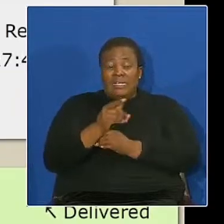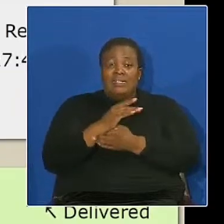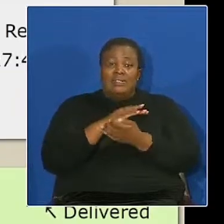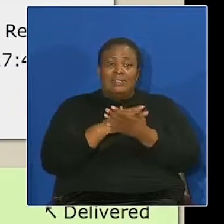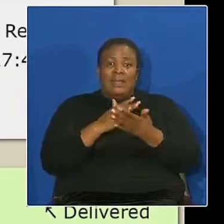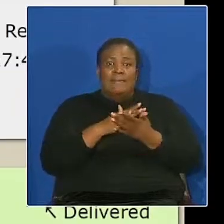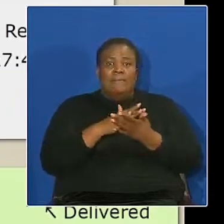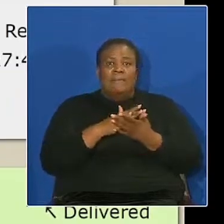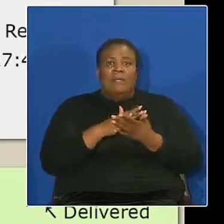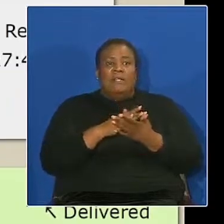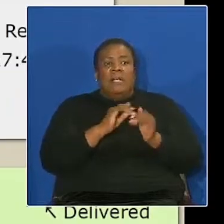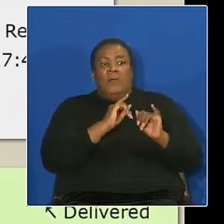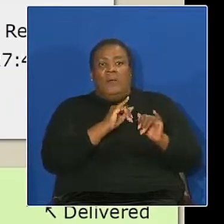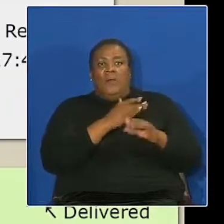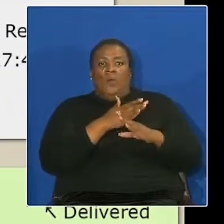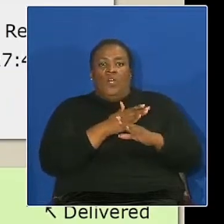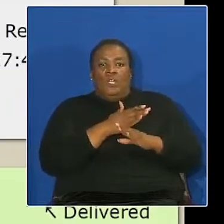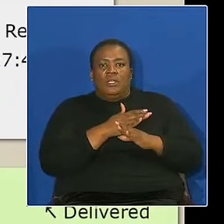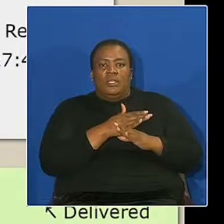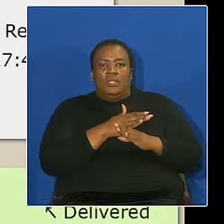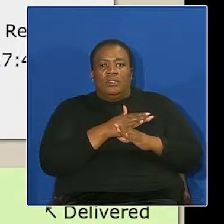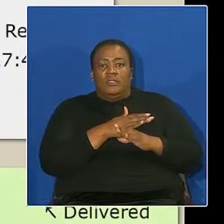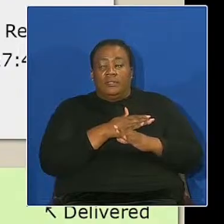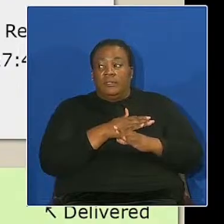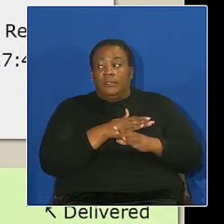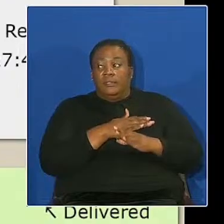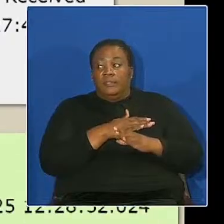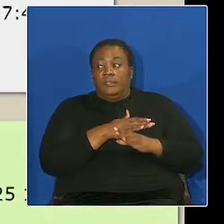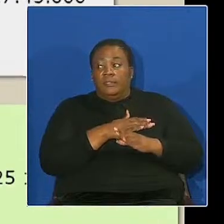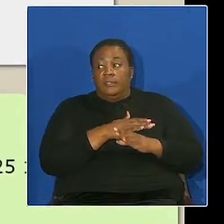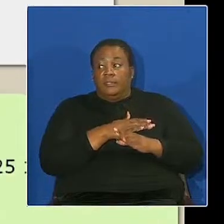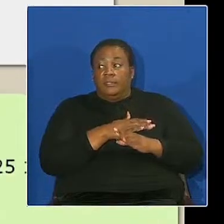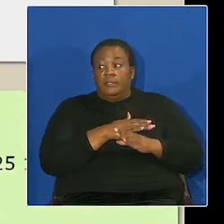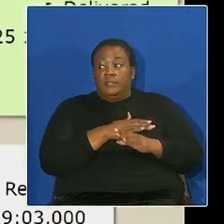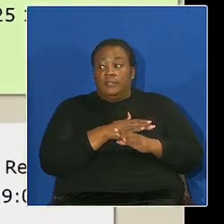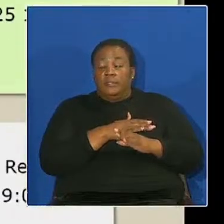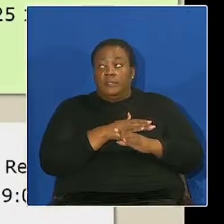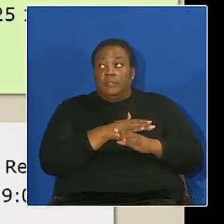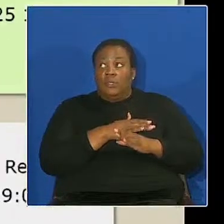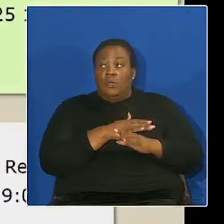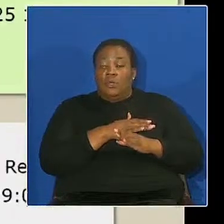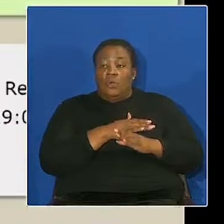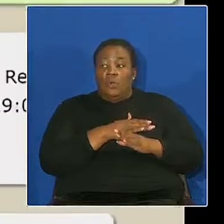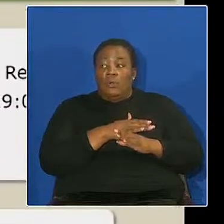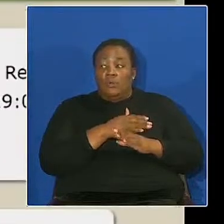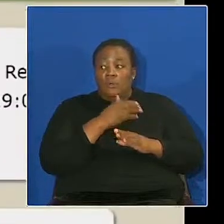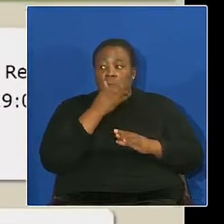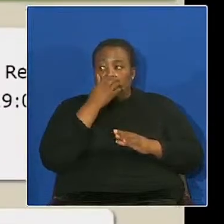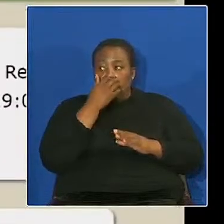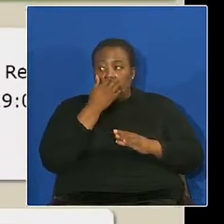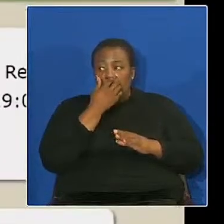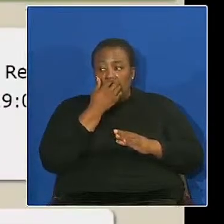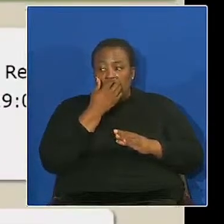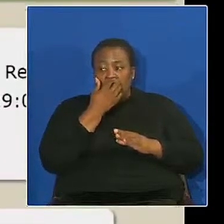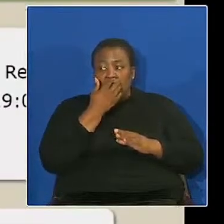work. And then the response from that,